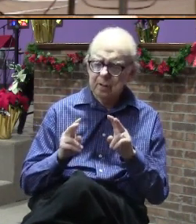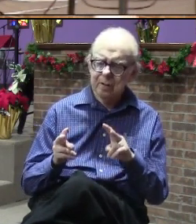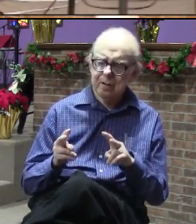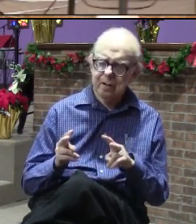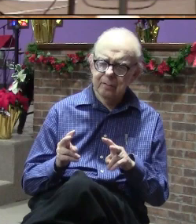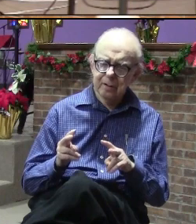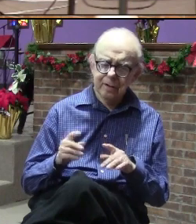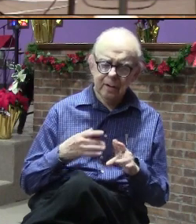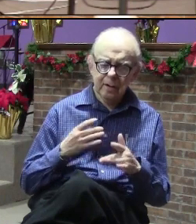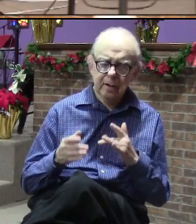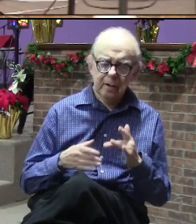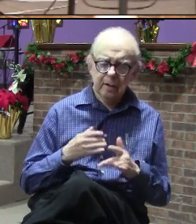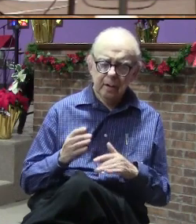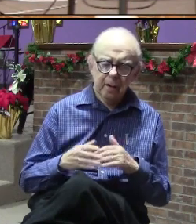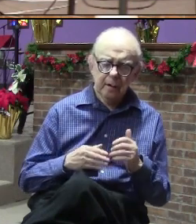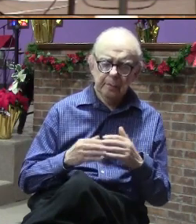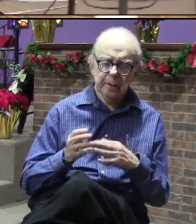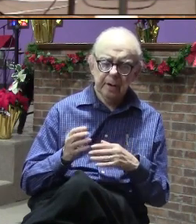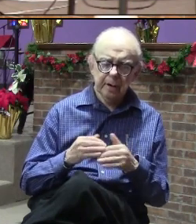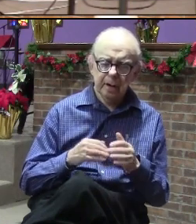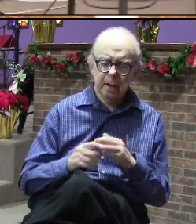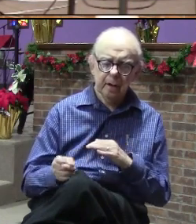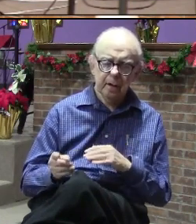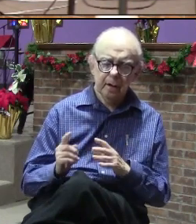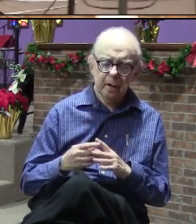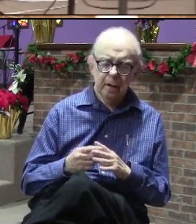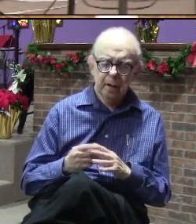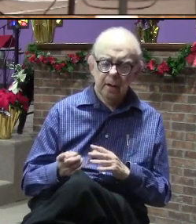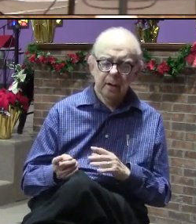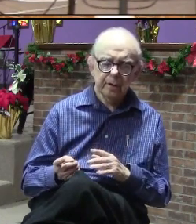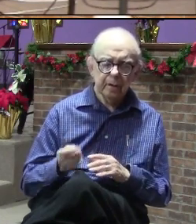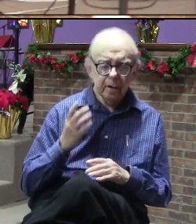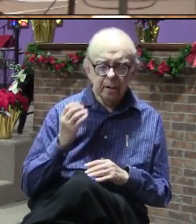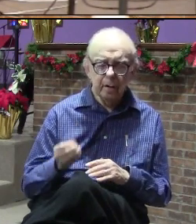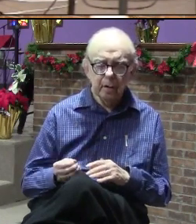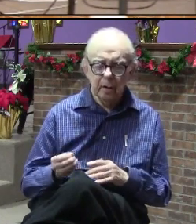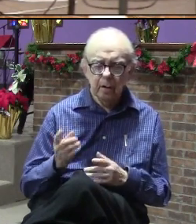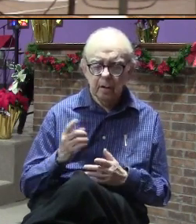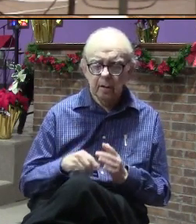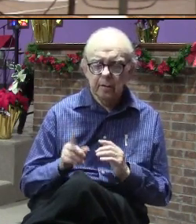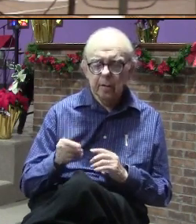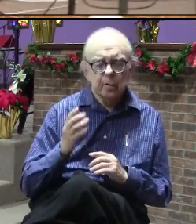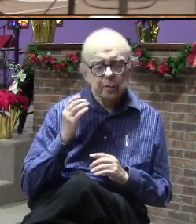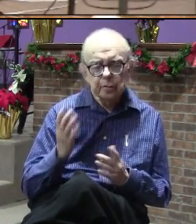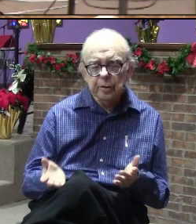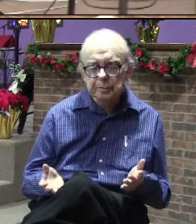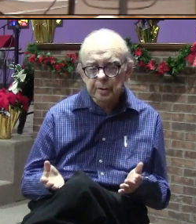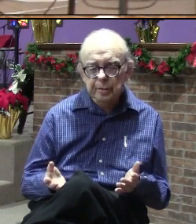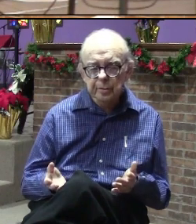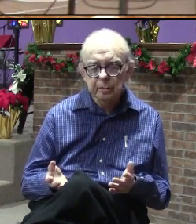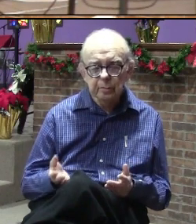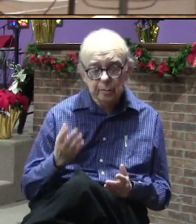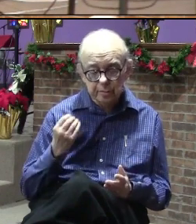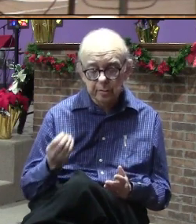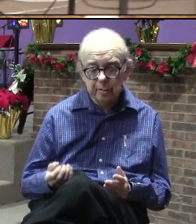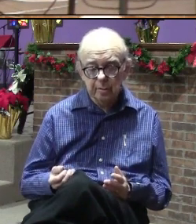the excitement building in there as they begin to start experiencing what you're experiencing.